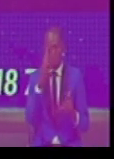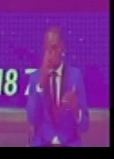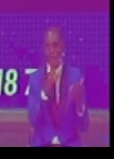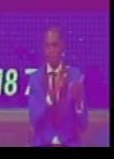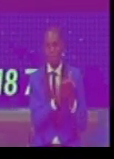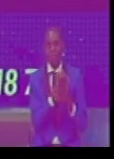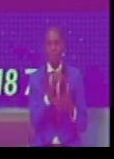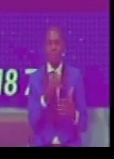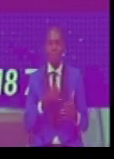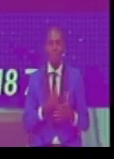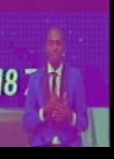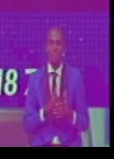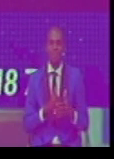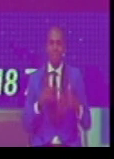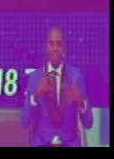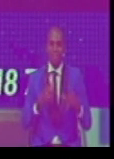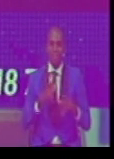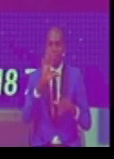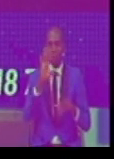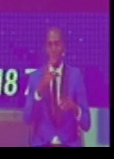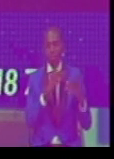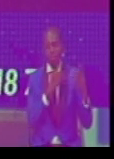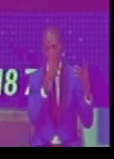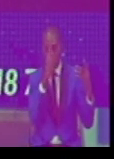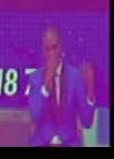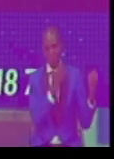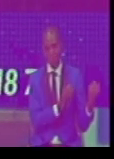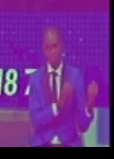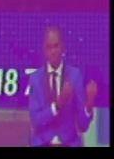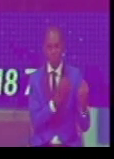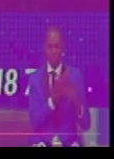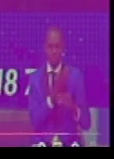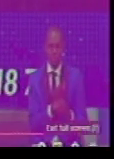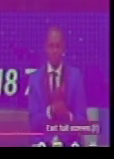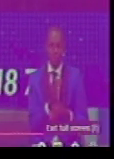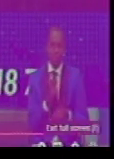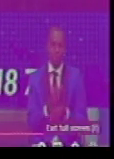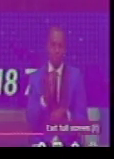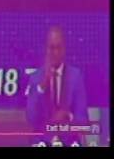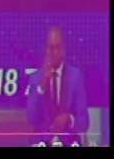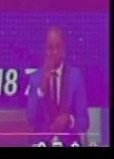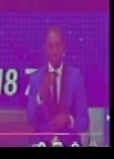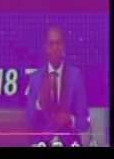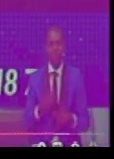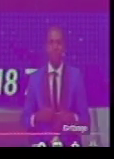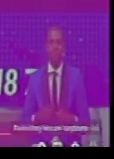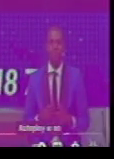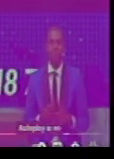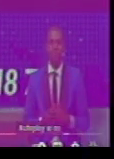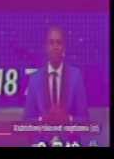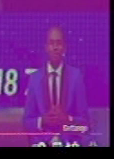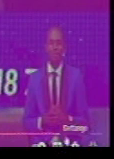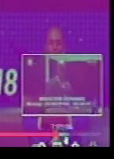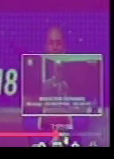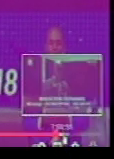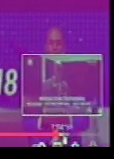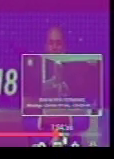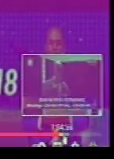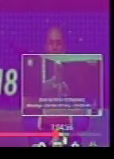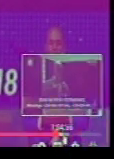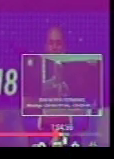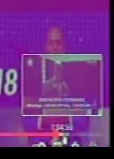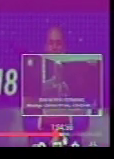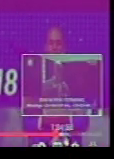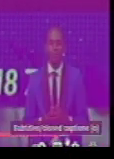speak. Miracle. Miracle. The God of miracles is at work. The God of